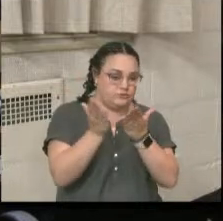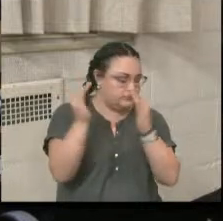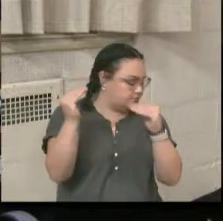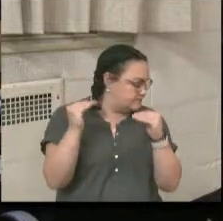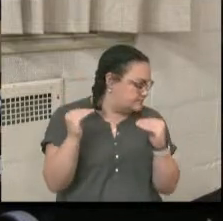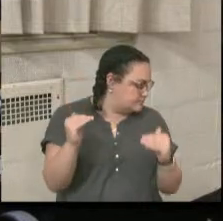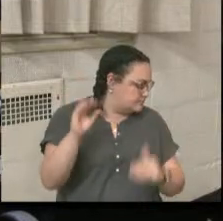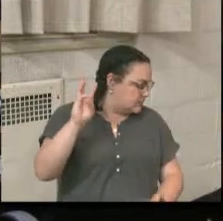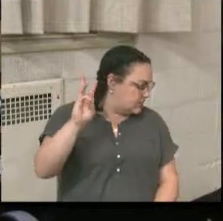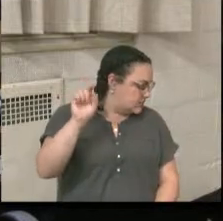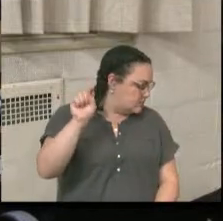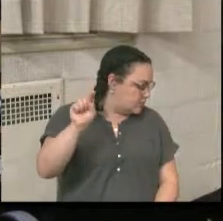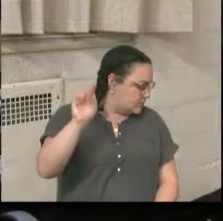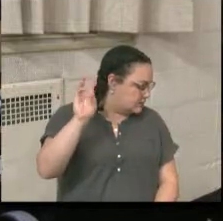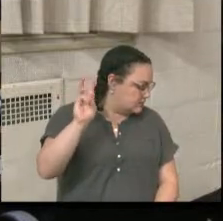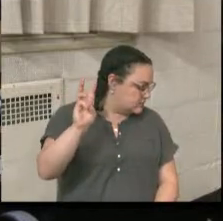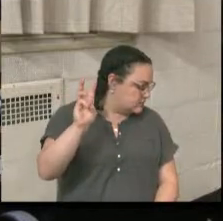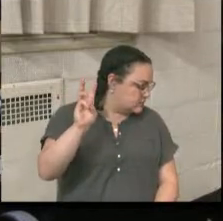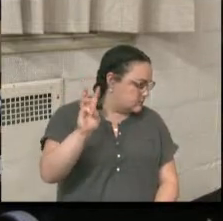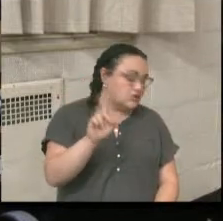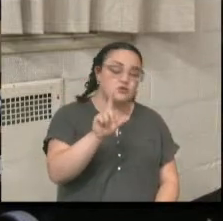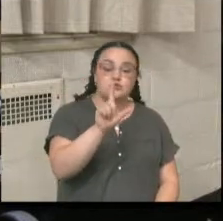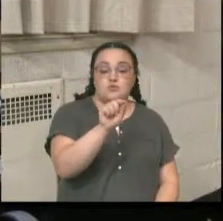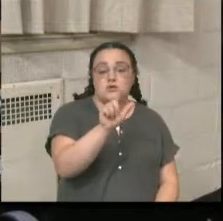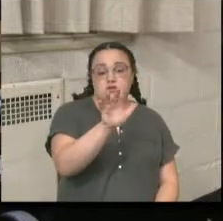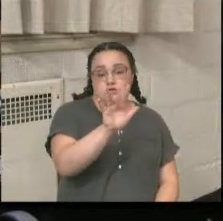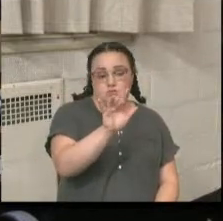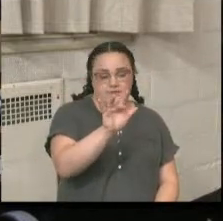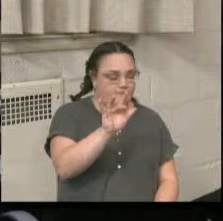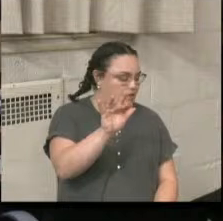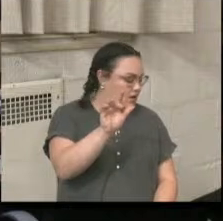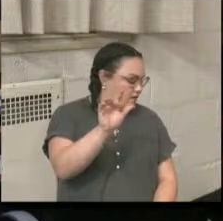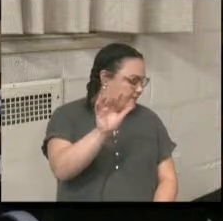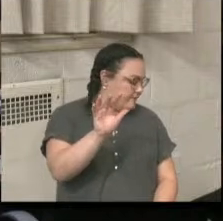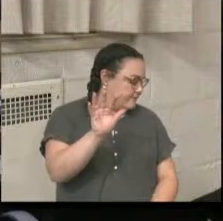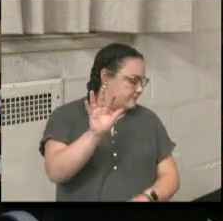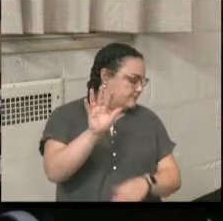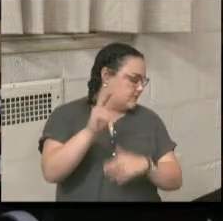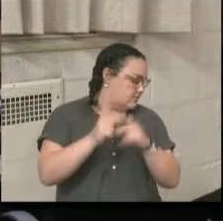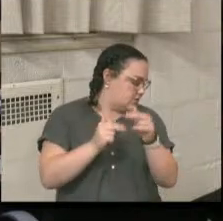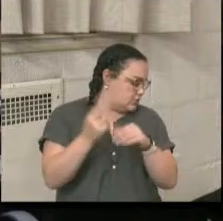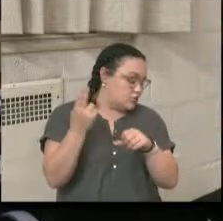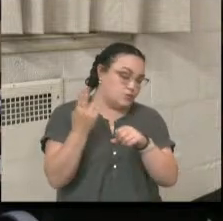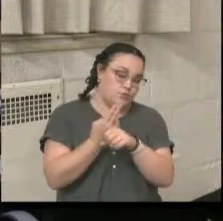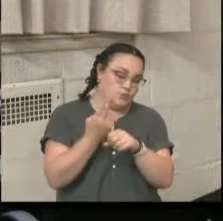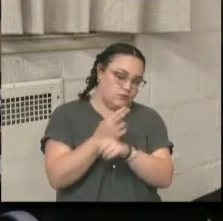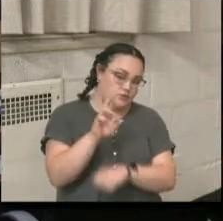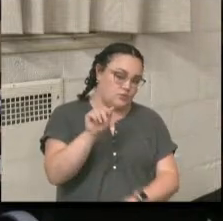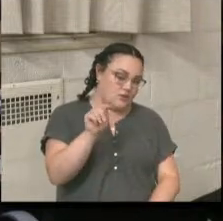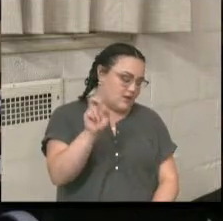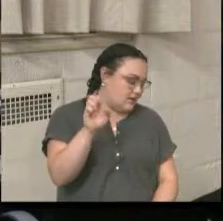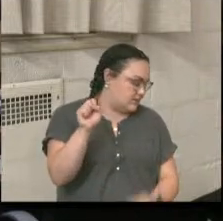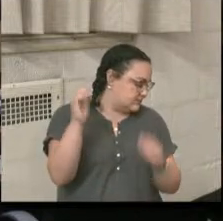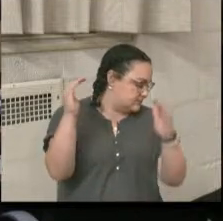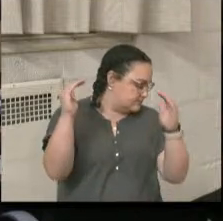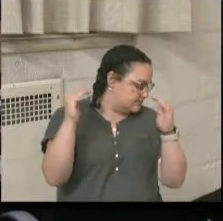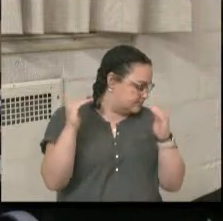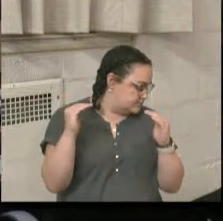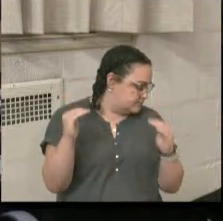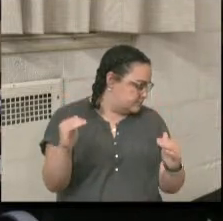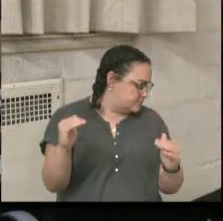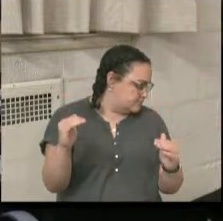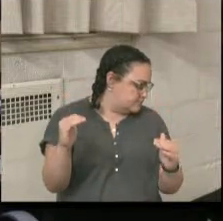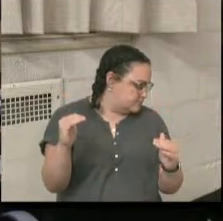6.6 is fiscal year 2025 facilities usage rates. 6.7 expenditure requirements fiscal year